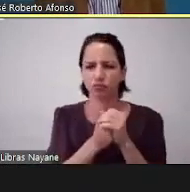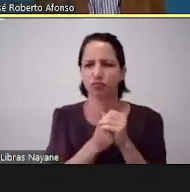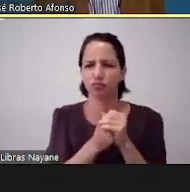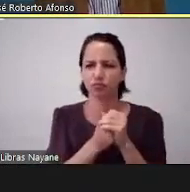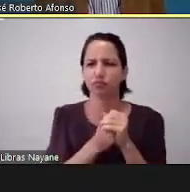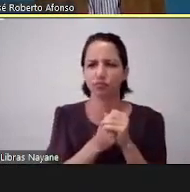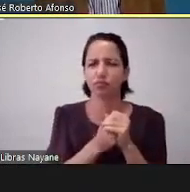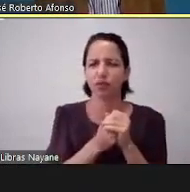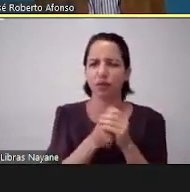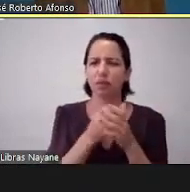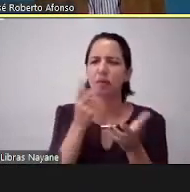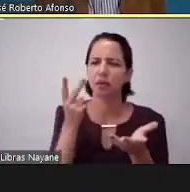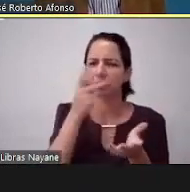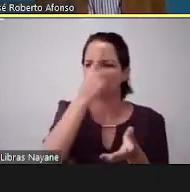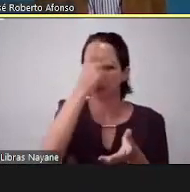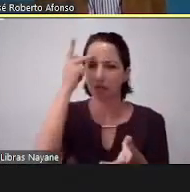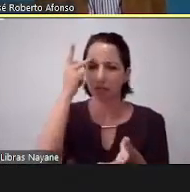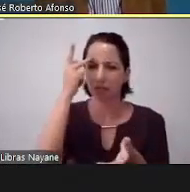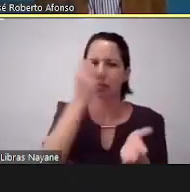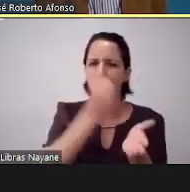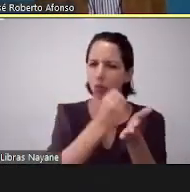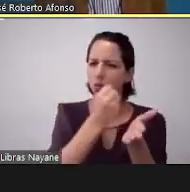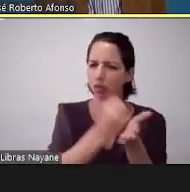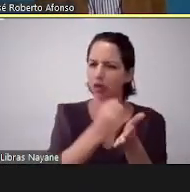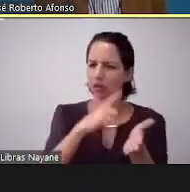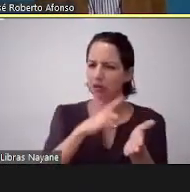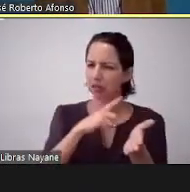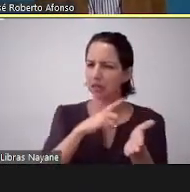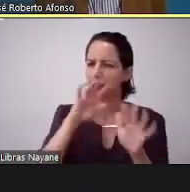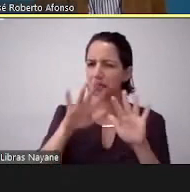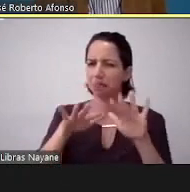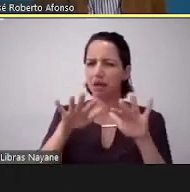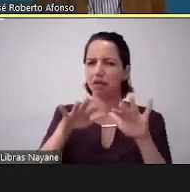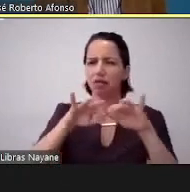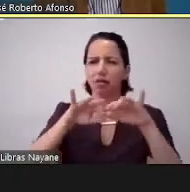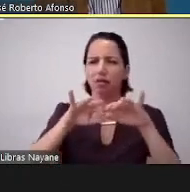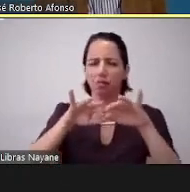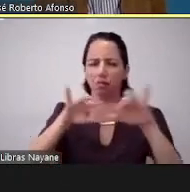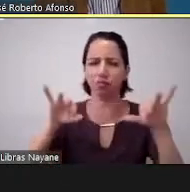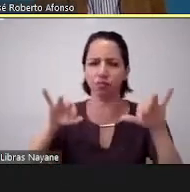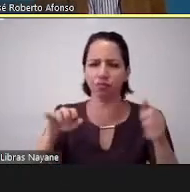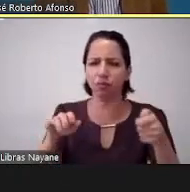even those who have, for example, an income,